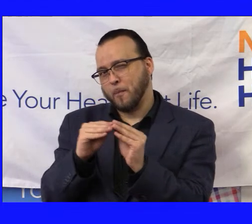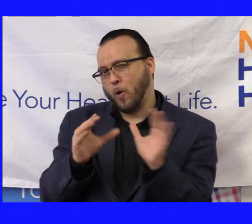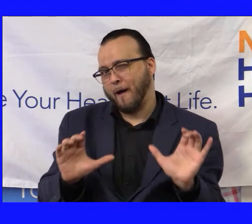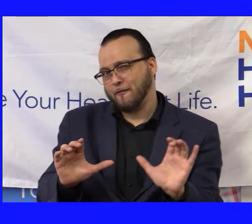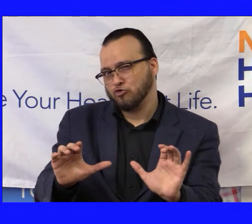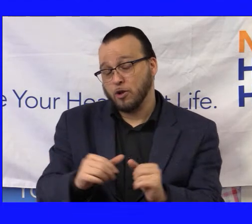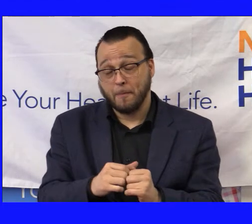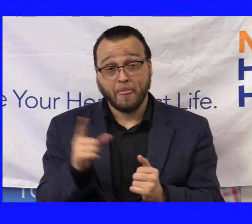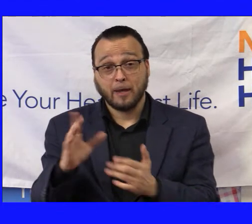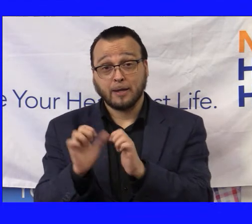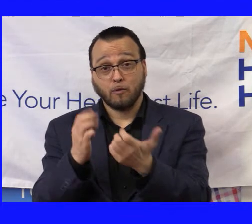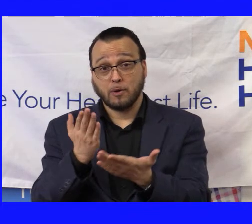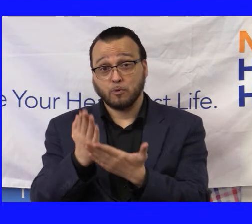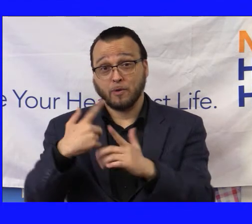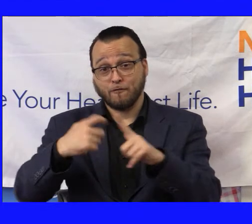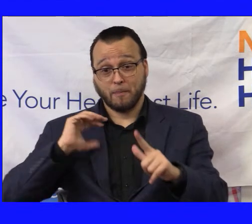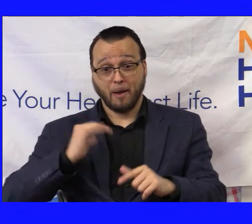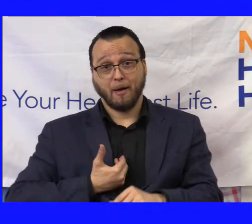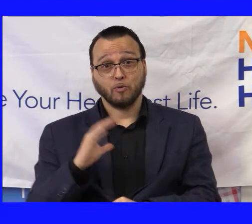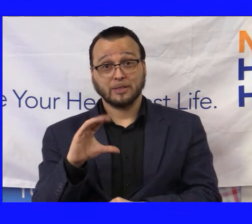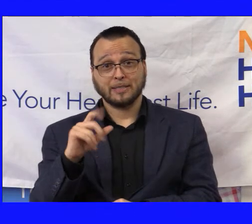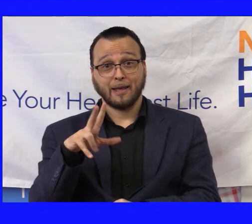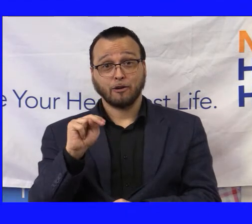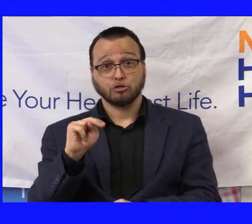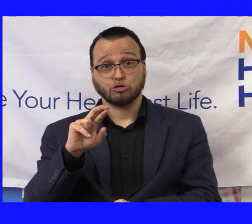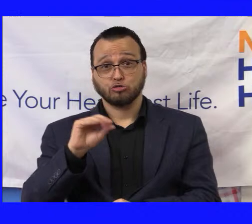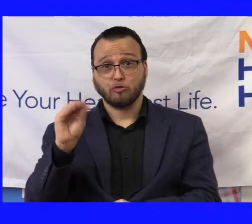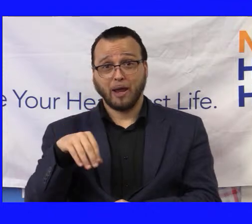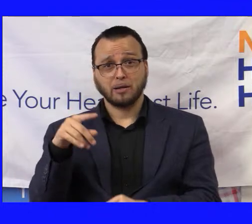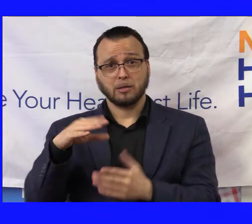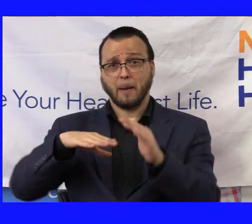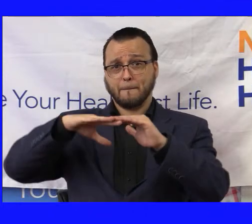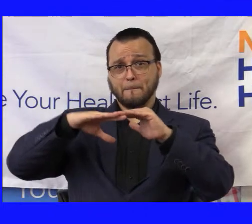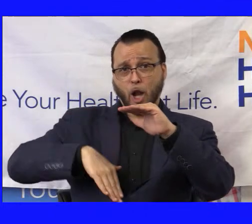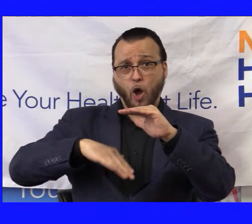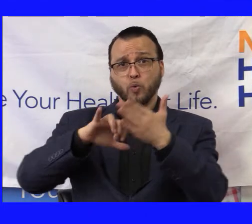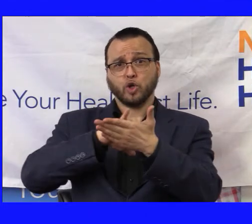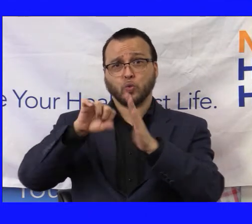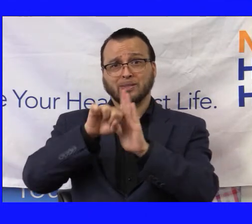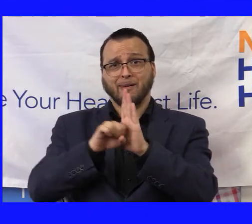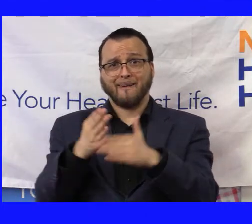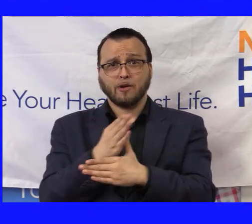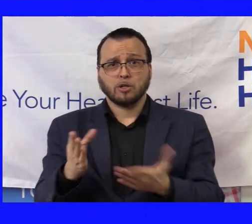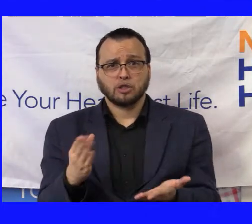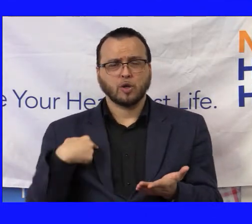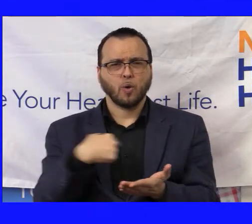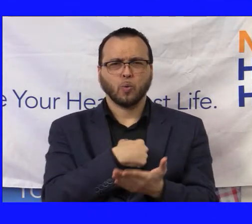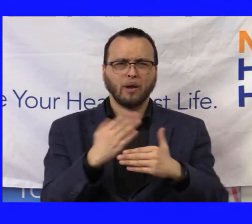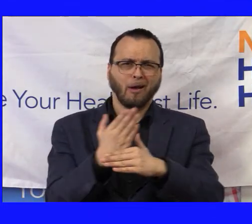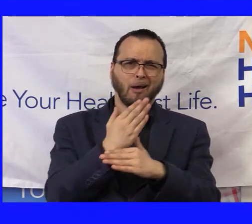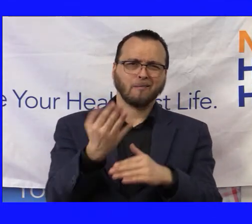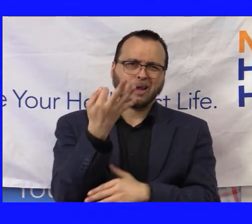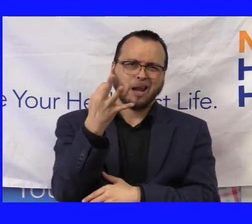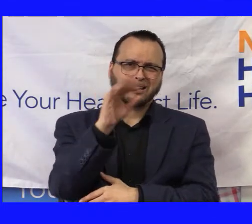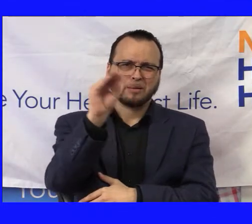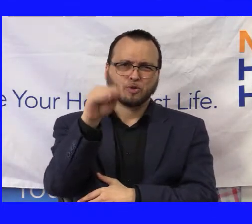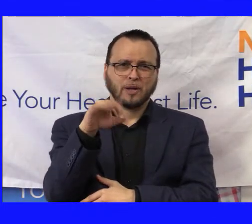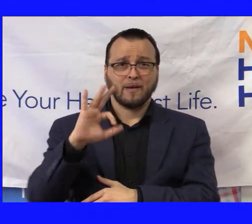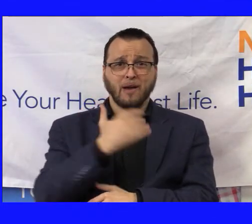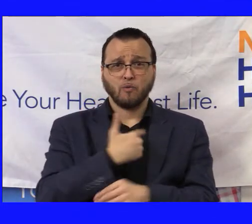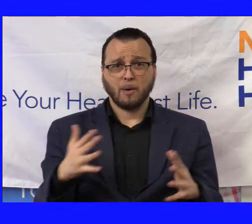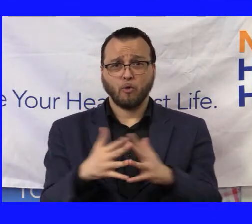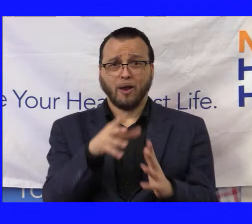is evidenced by our cesarean section rate below the New York State average. We, on average, about 19% of our pregnant